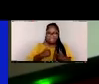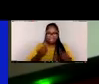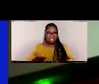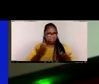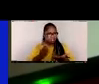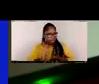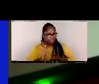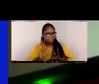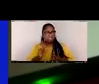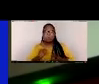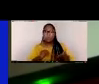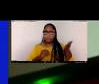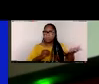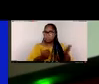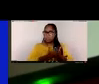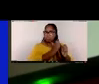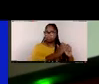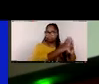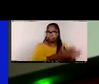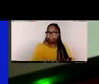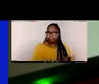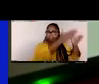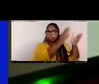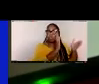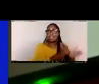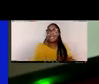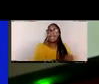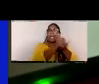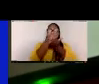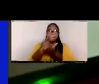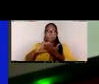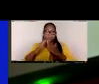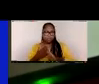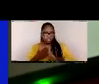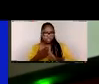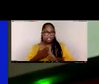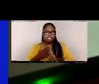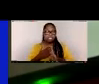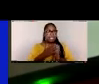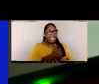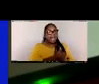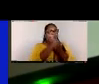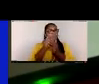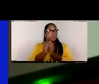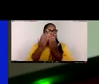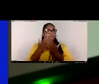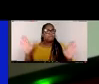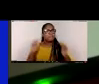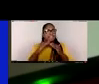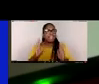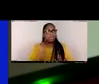new project will actually help the community and help with public housing. I mean, allowing